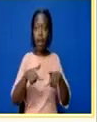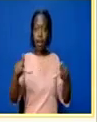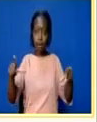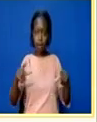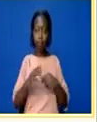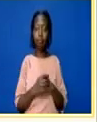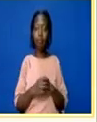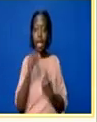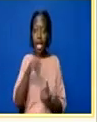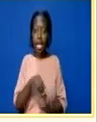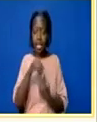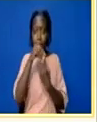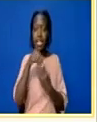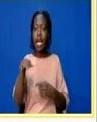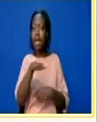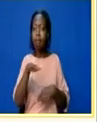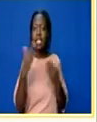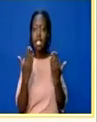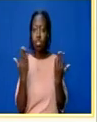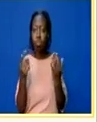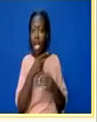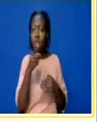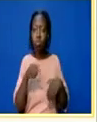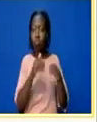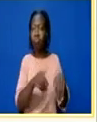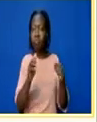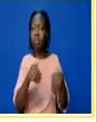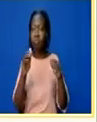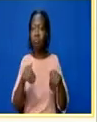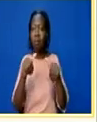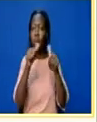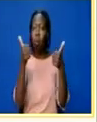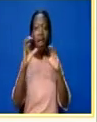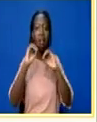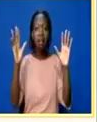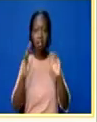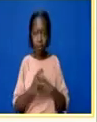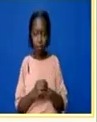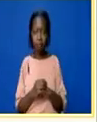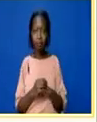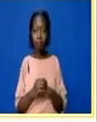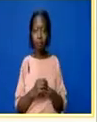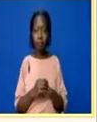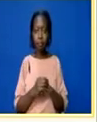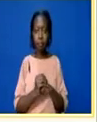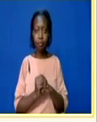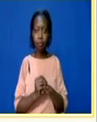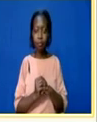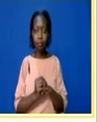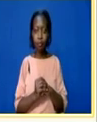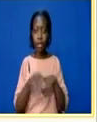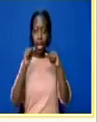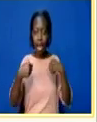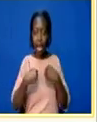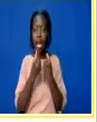Sloppy lands. Especially the places where you do not cultivate properly. Yes. So that is one. You expect to have